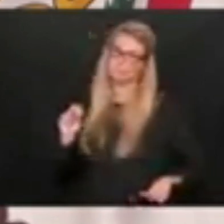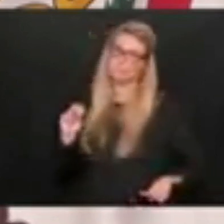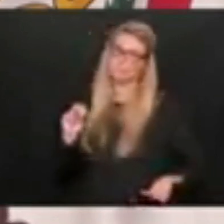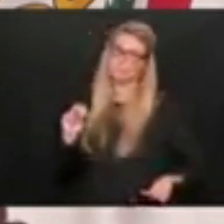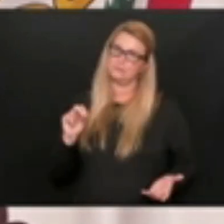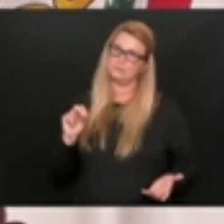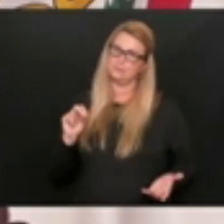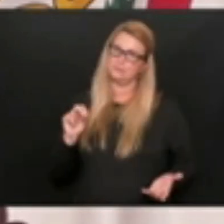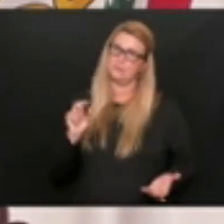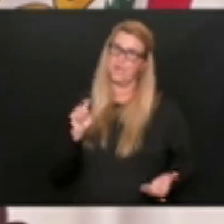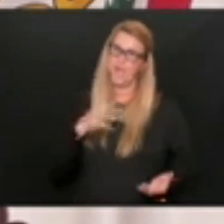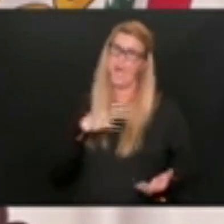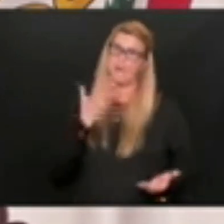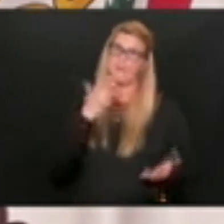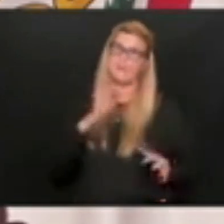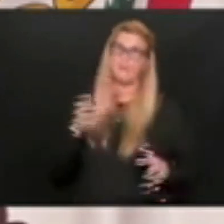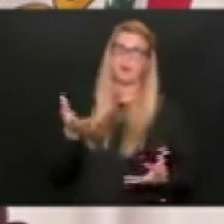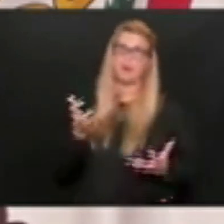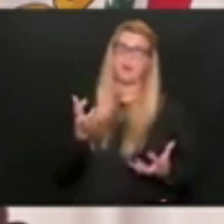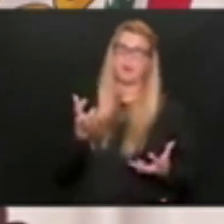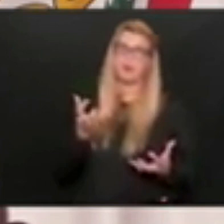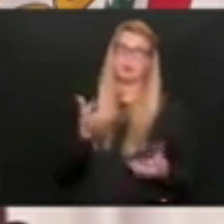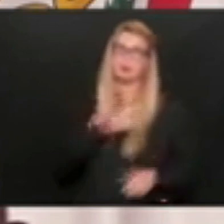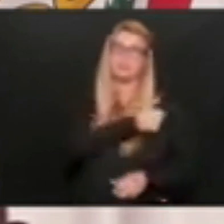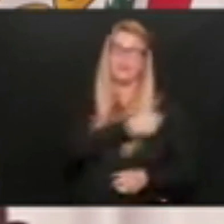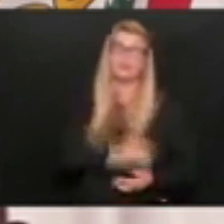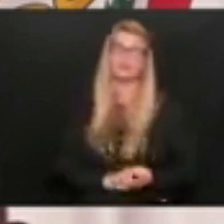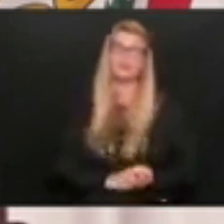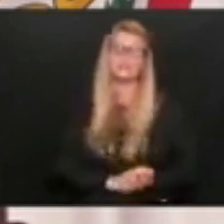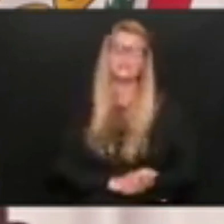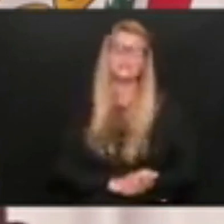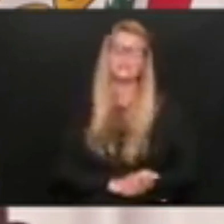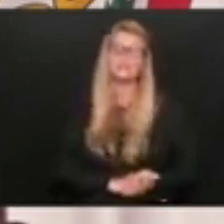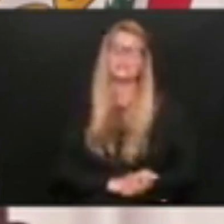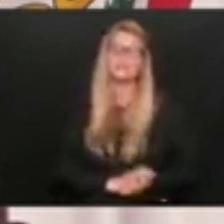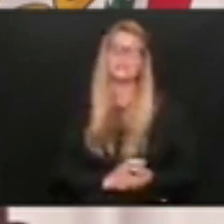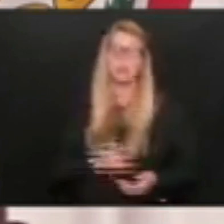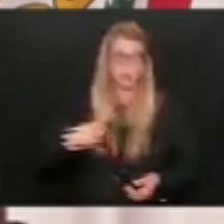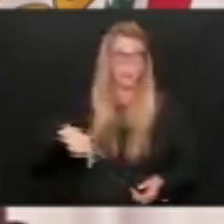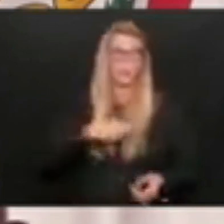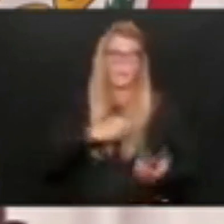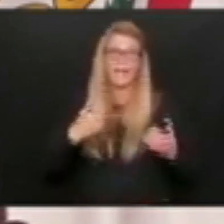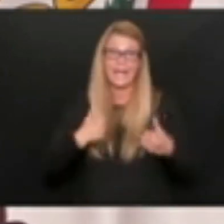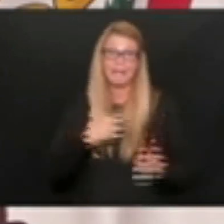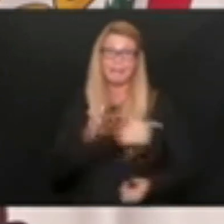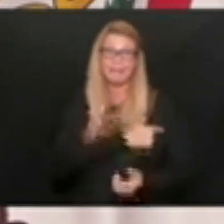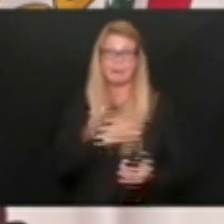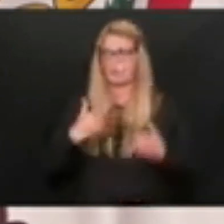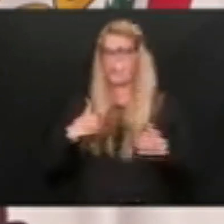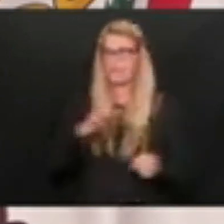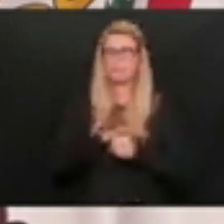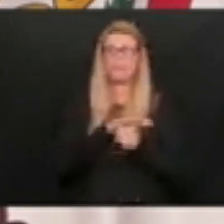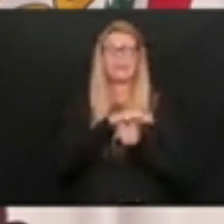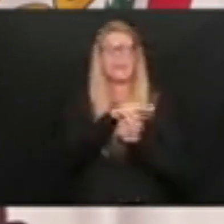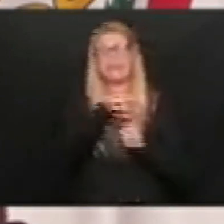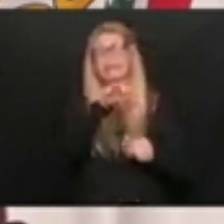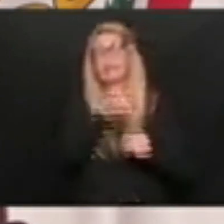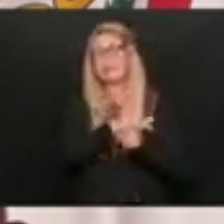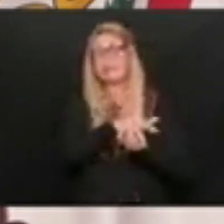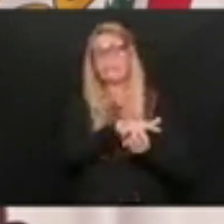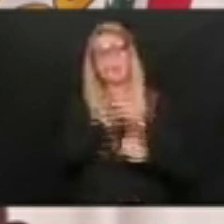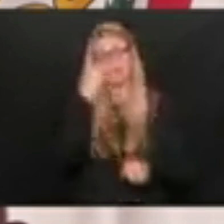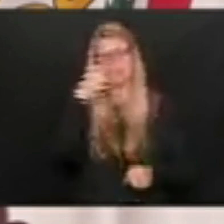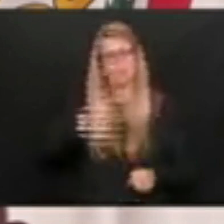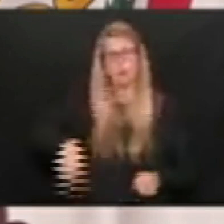What would they give? What would they give to have what we have? Unlimited vaccines. What would they